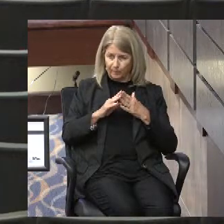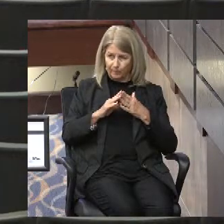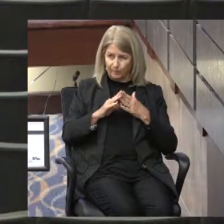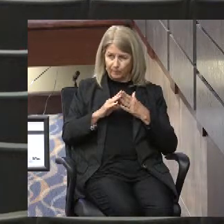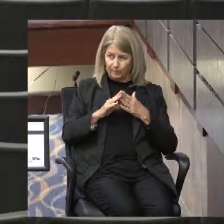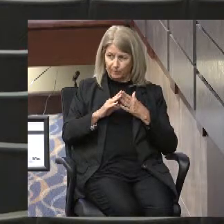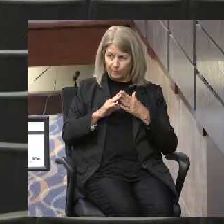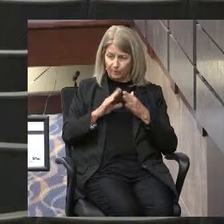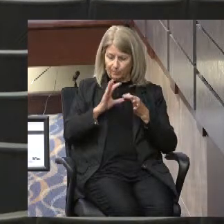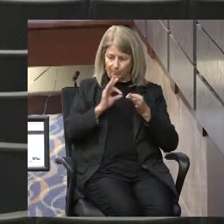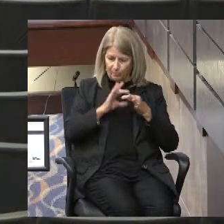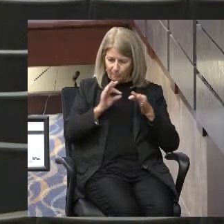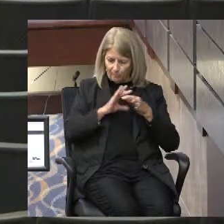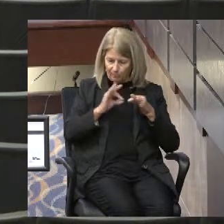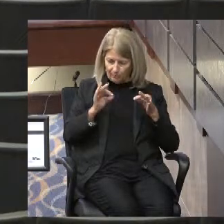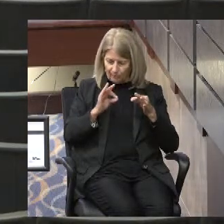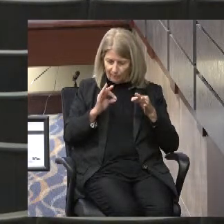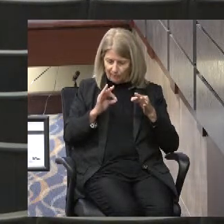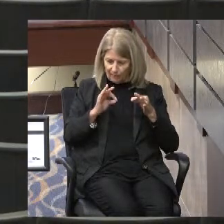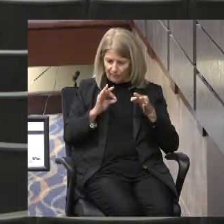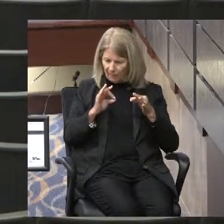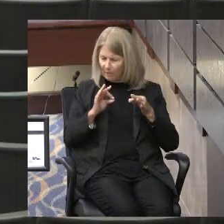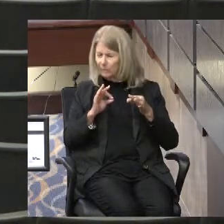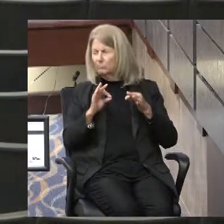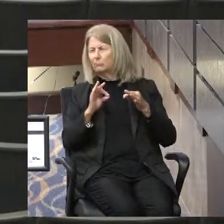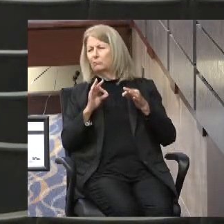a statement that we have from Dr. Northcutt.